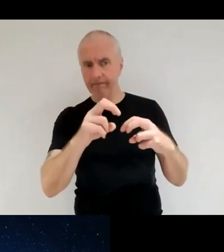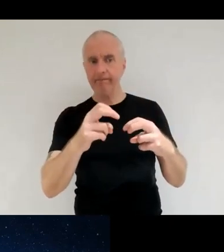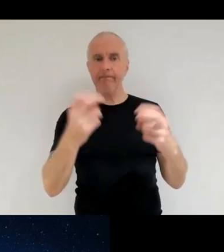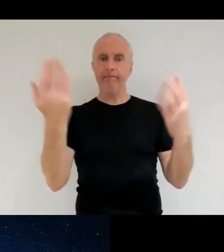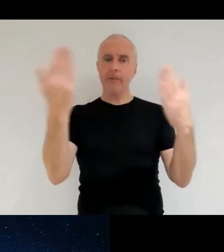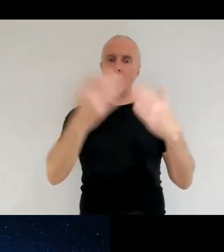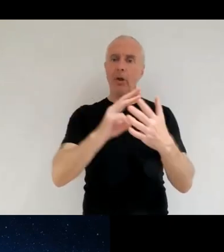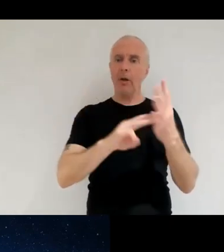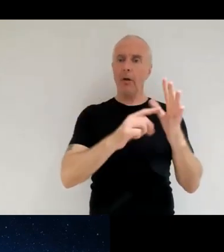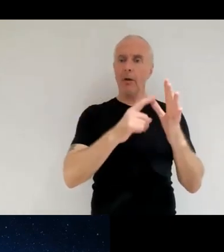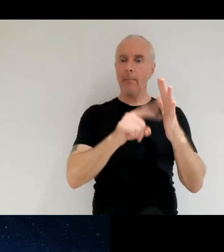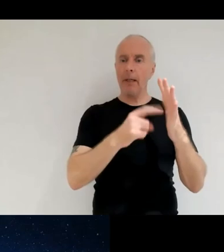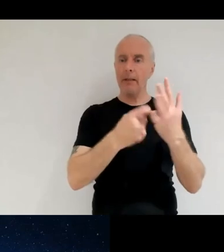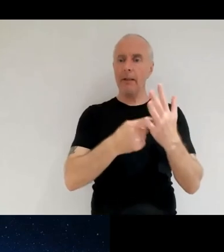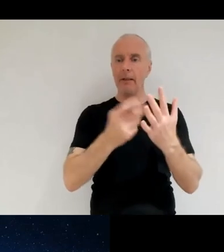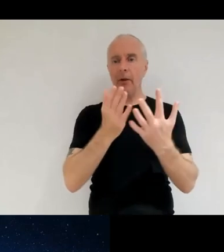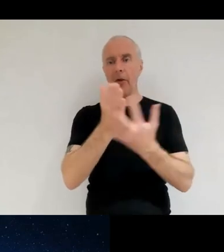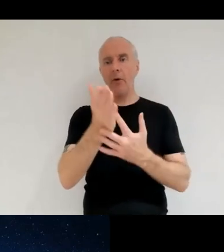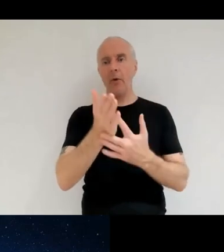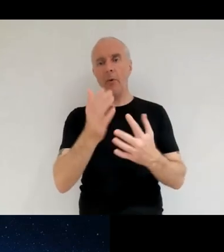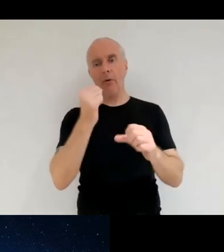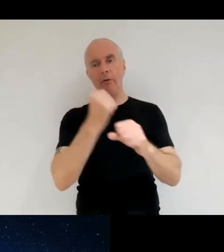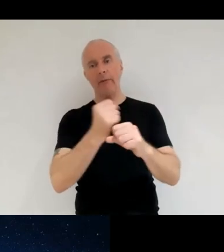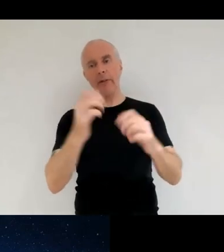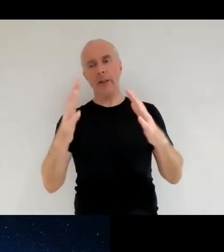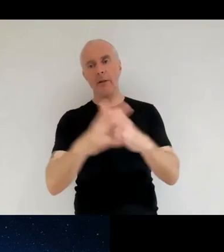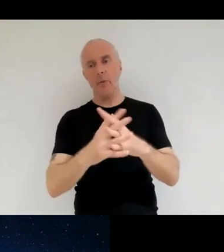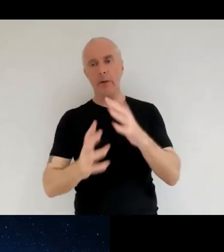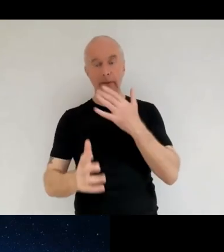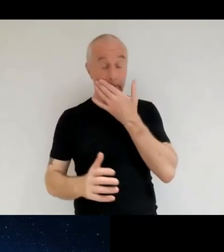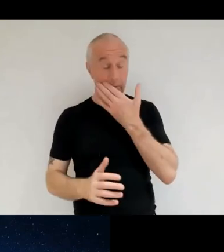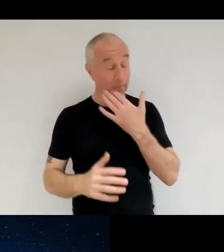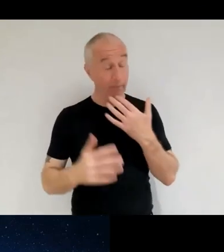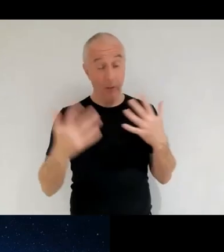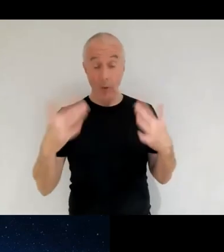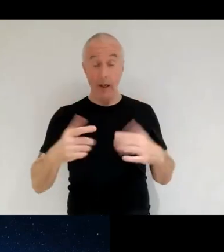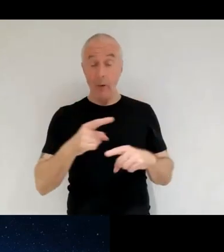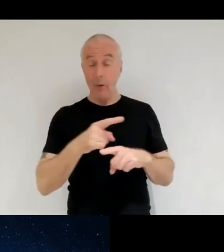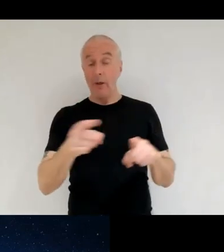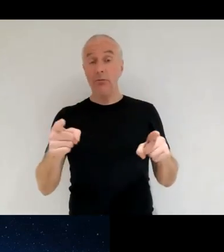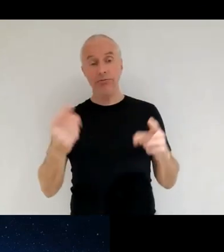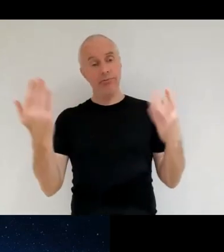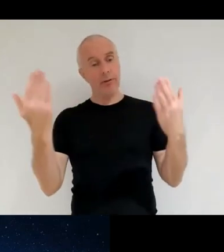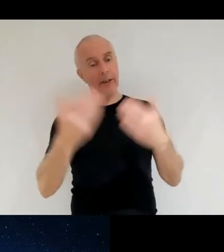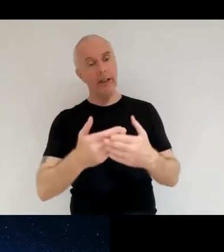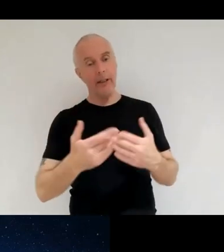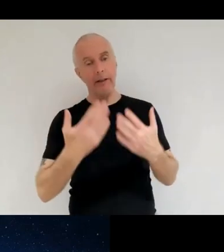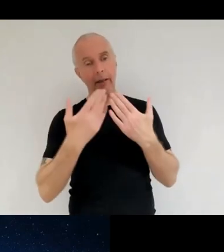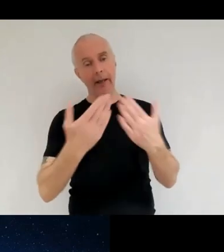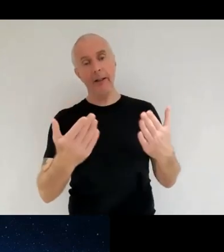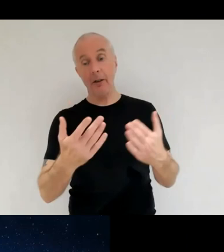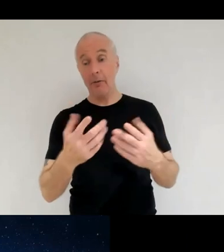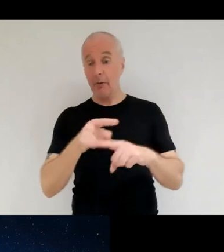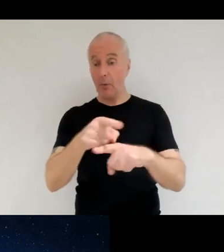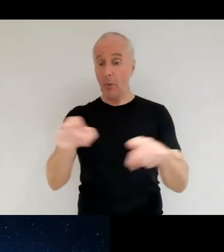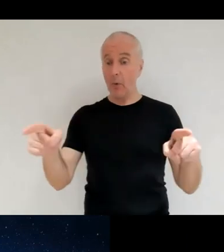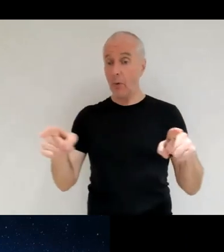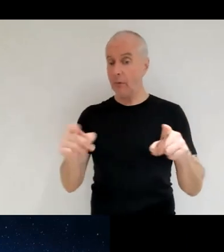waves. Fantastic. Thank you ever so much. It's been a fantastic evening. Thank you to everybody that's joined us and all